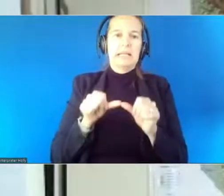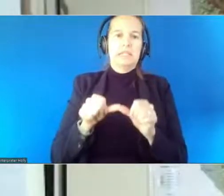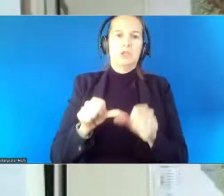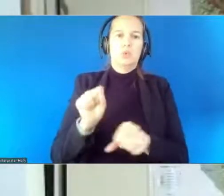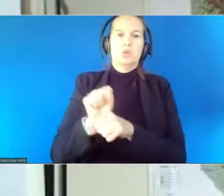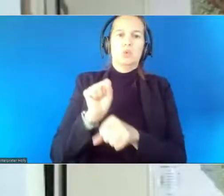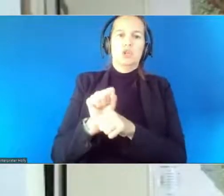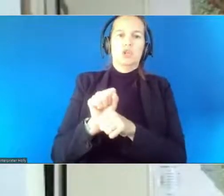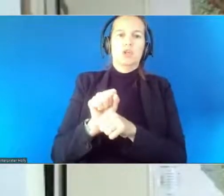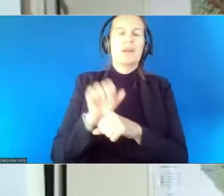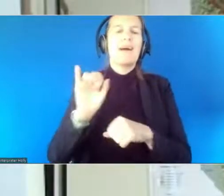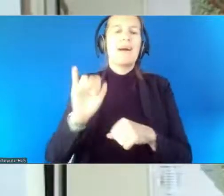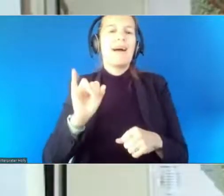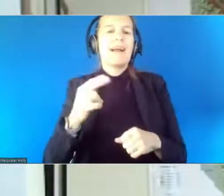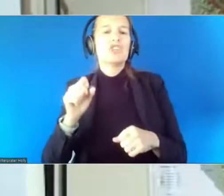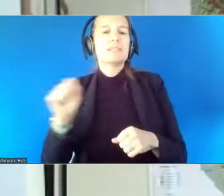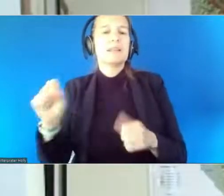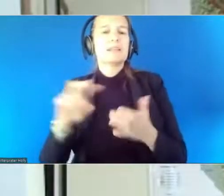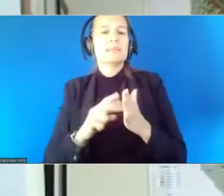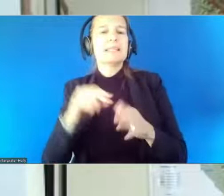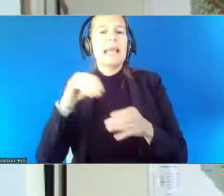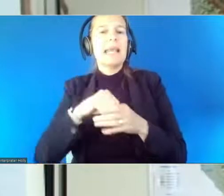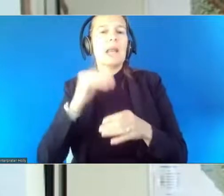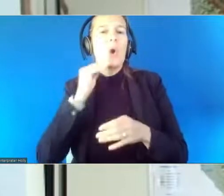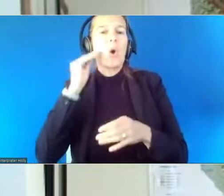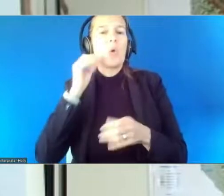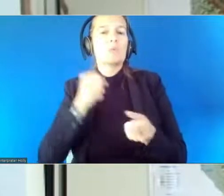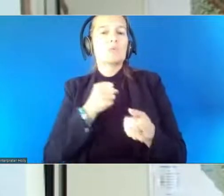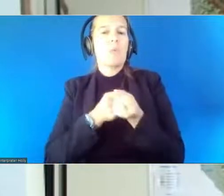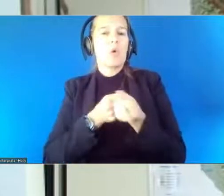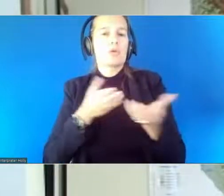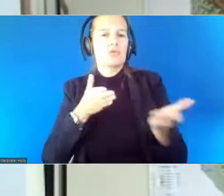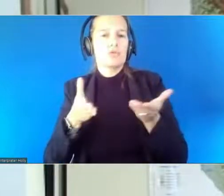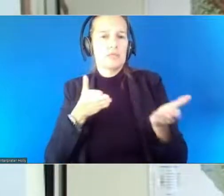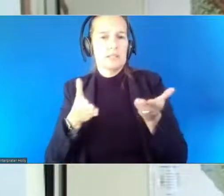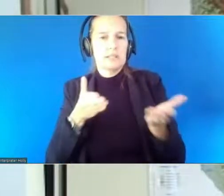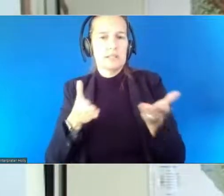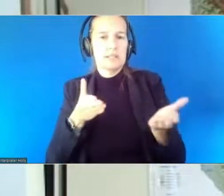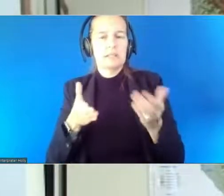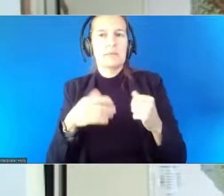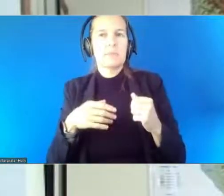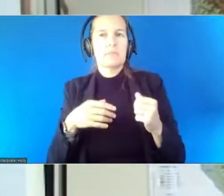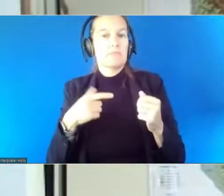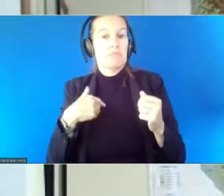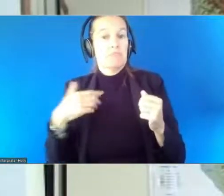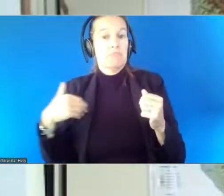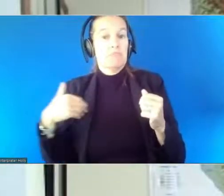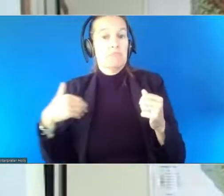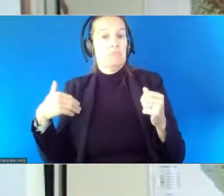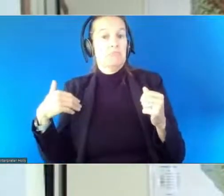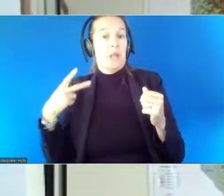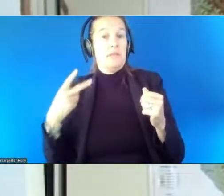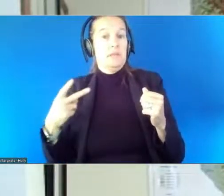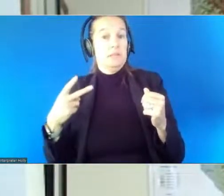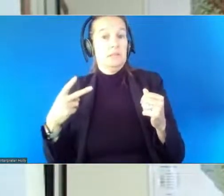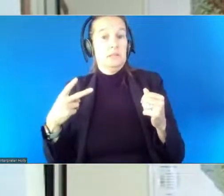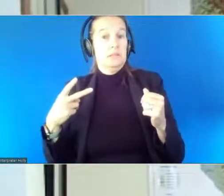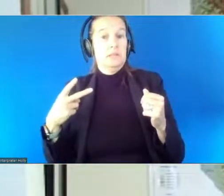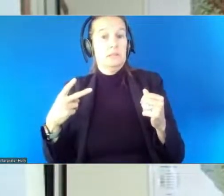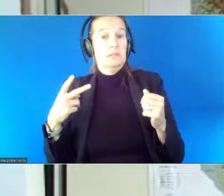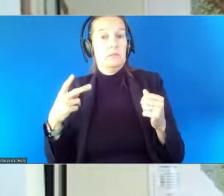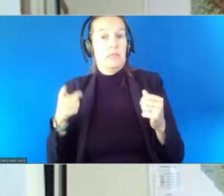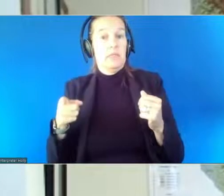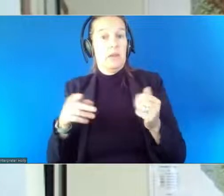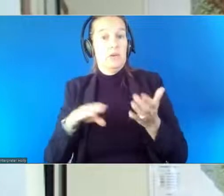IHS in-home support services. And I have not seen that they are